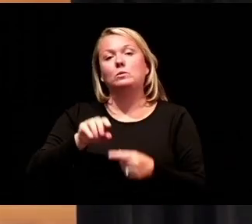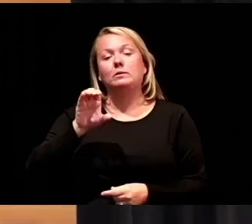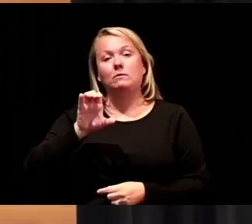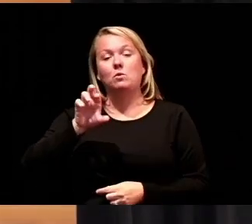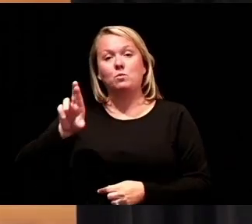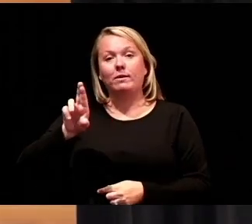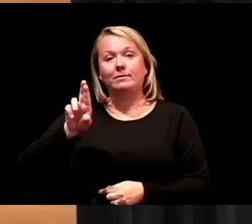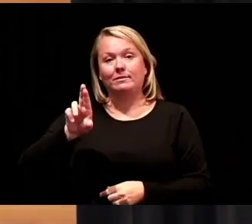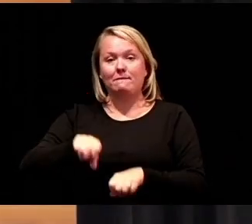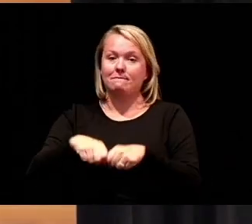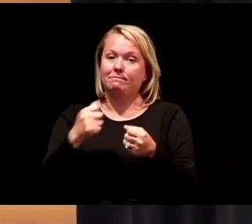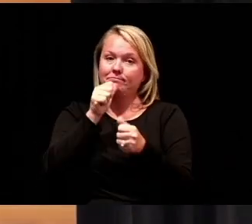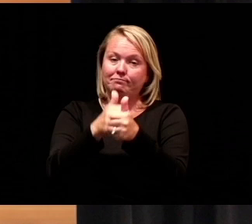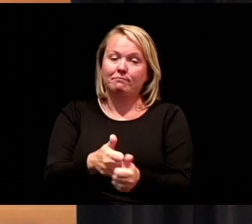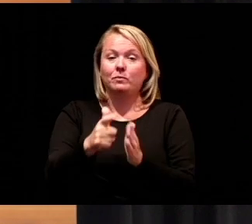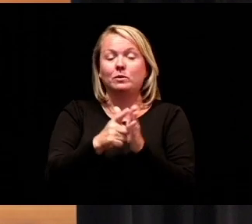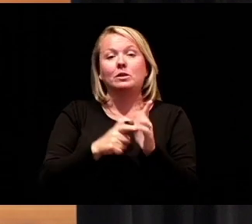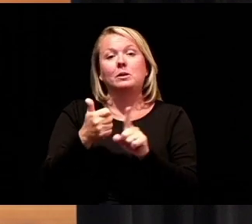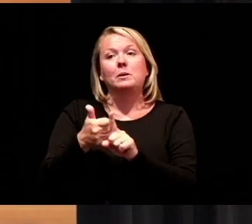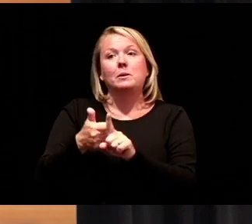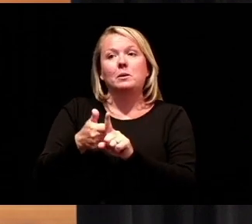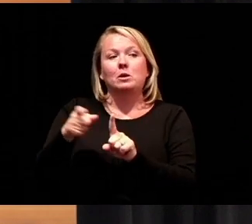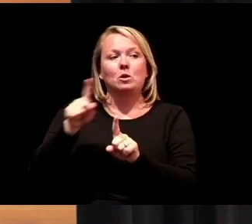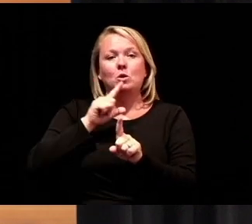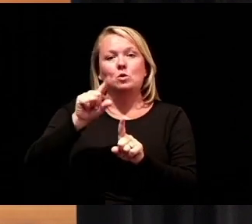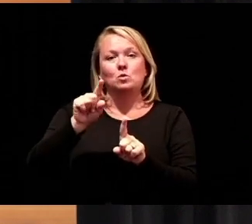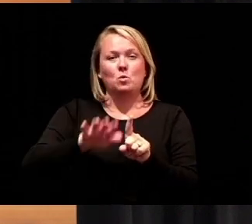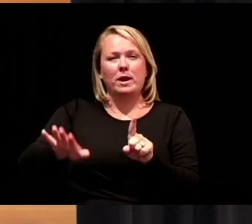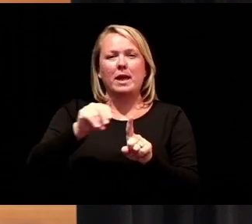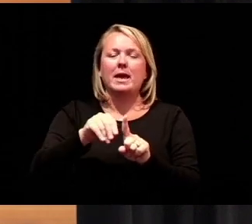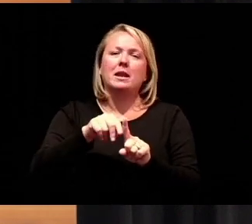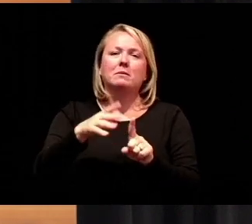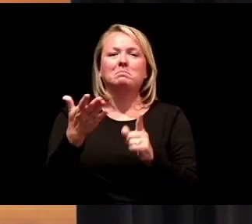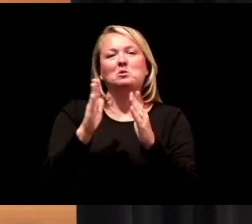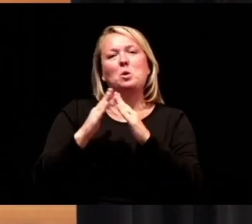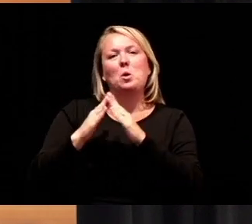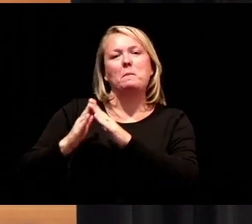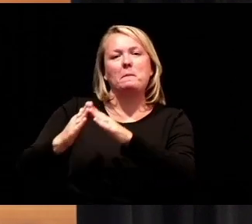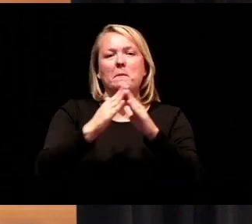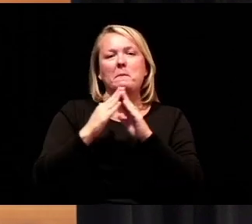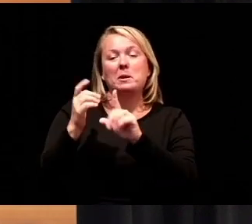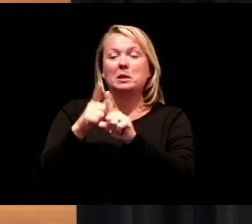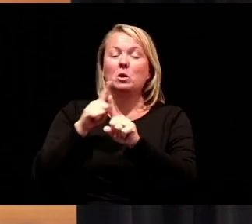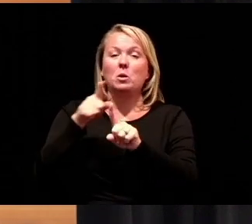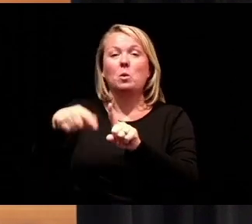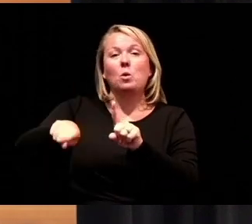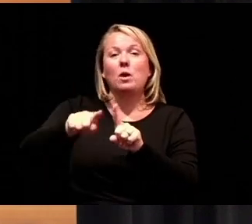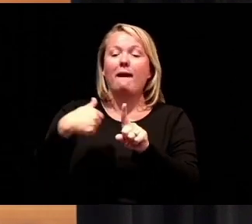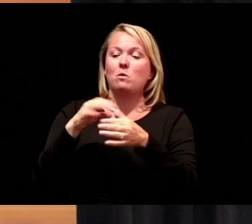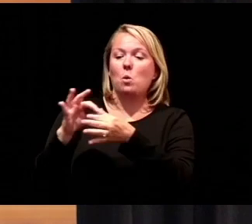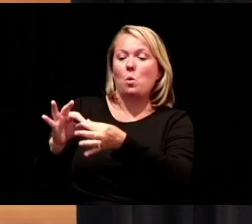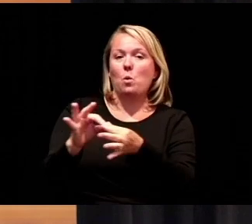Township. The data there was around between 30 and 35%. Difficult to get the actual numbers because Clinton